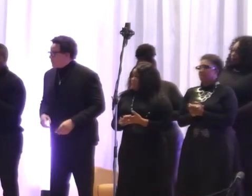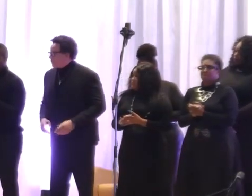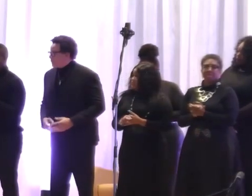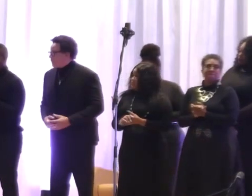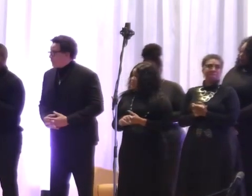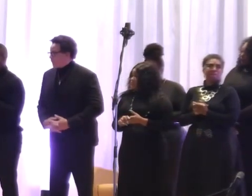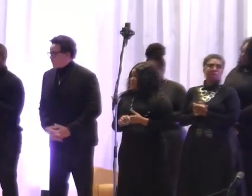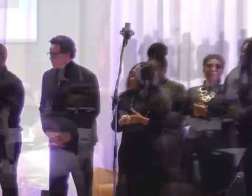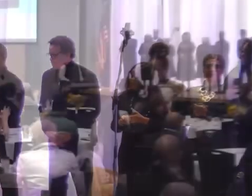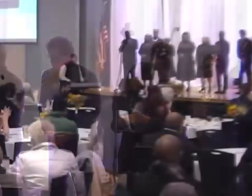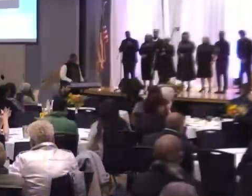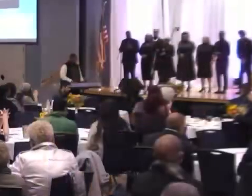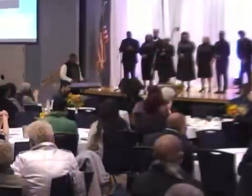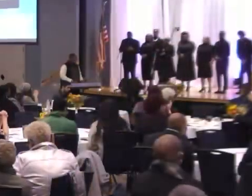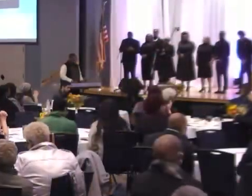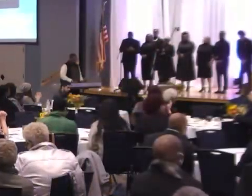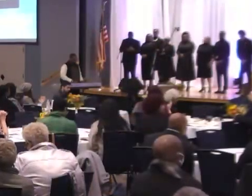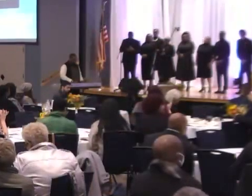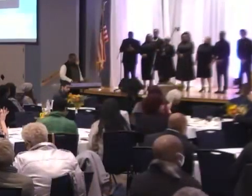This is the song.